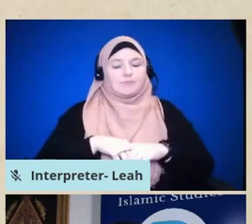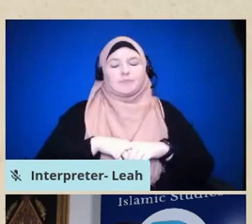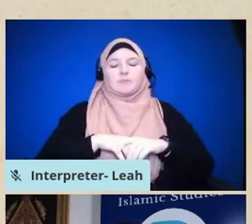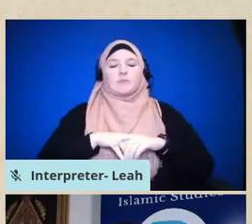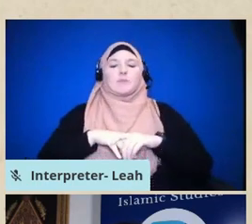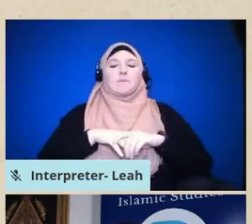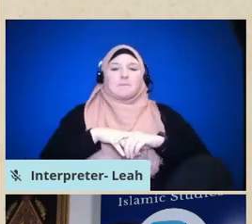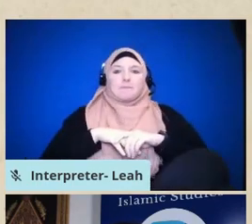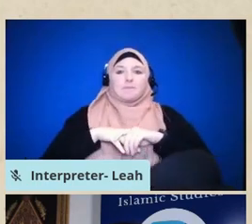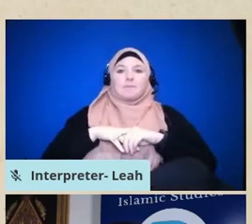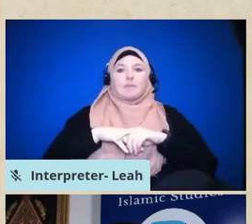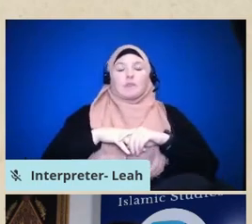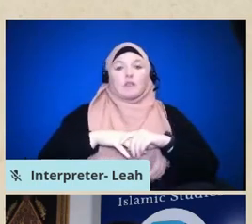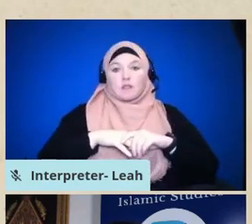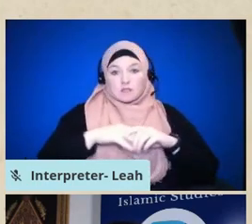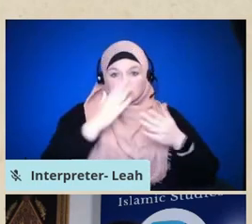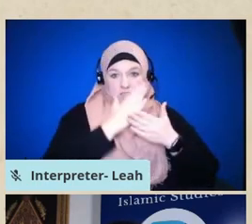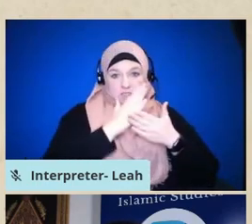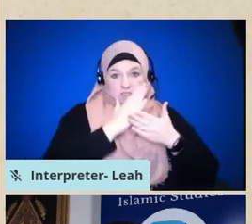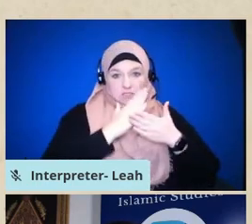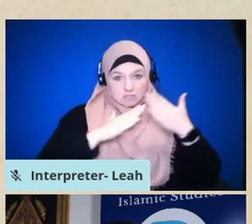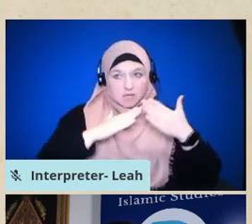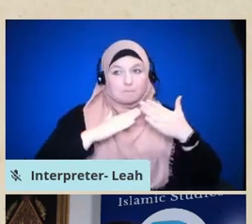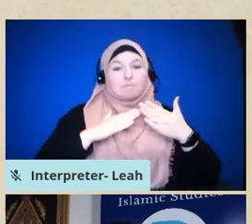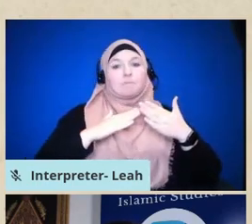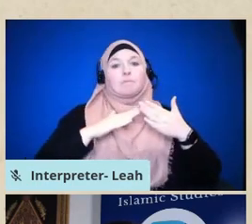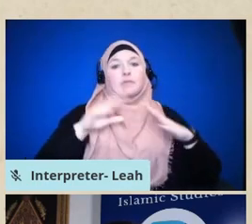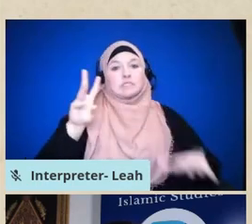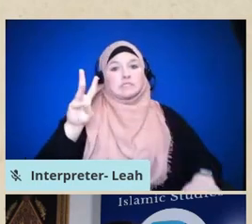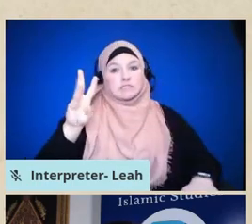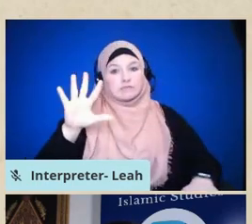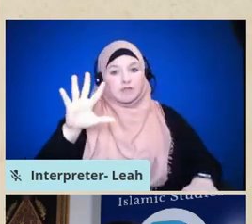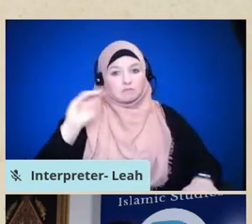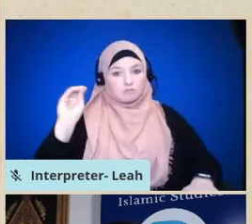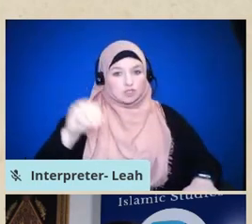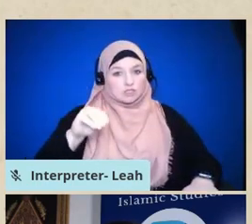COVID-19. Some